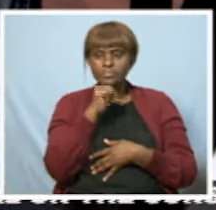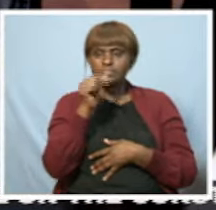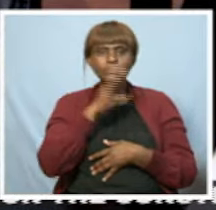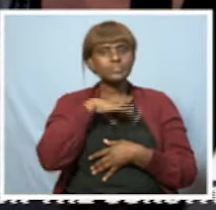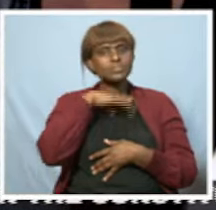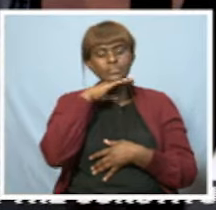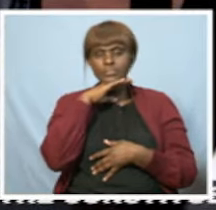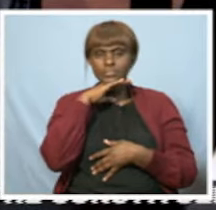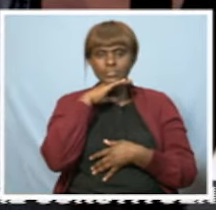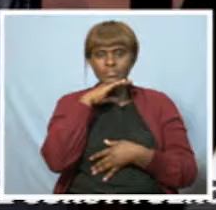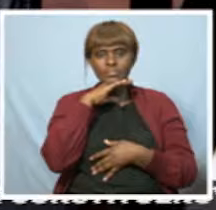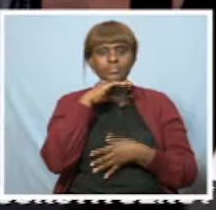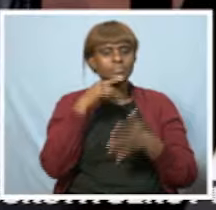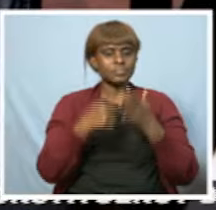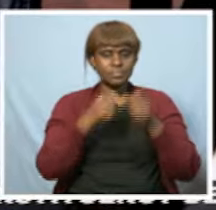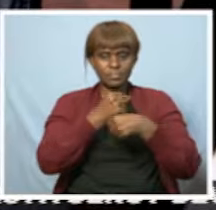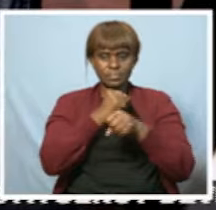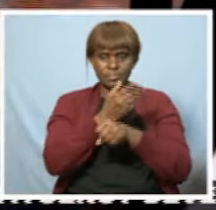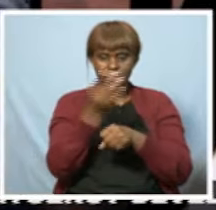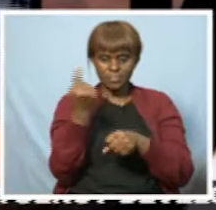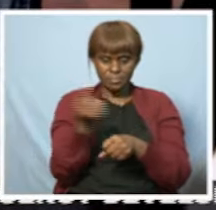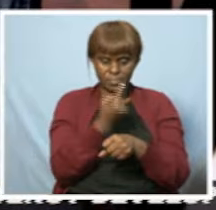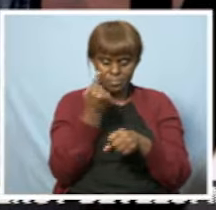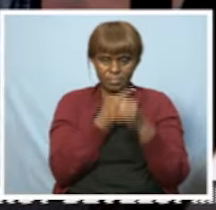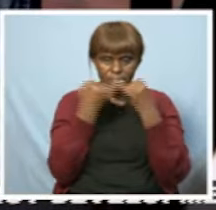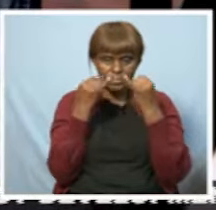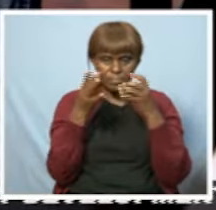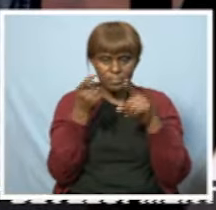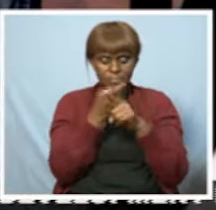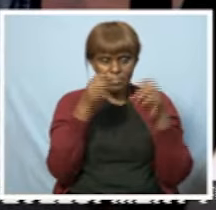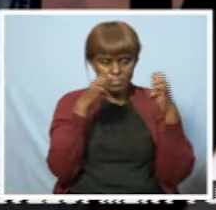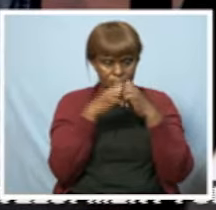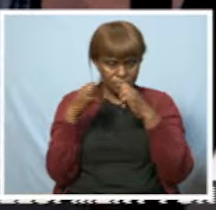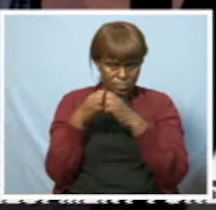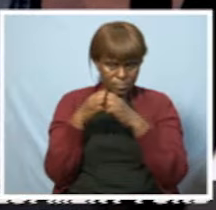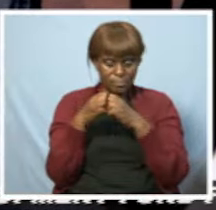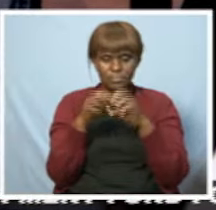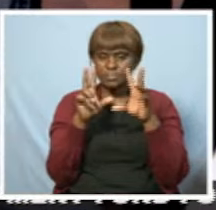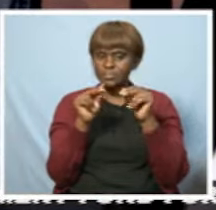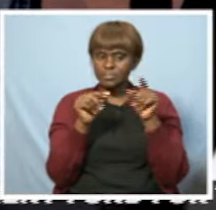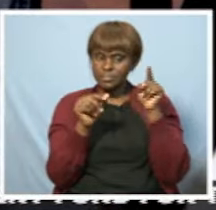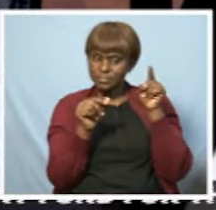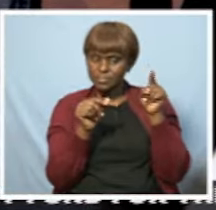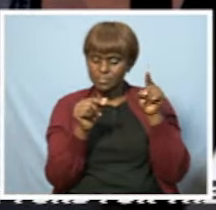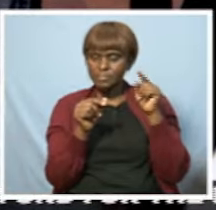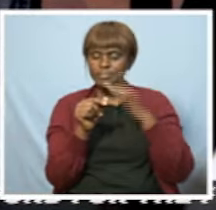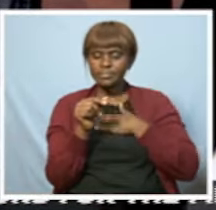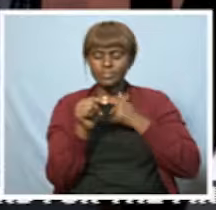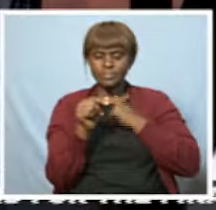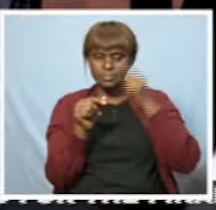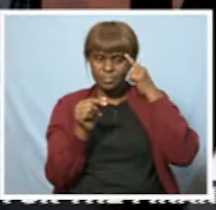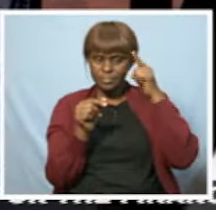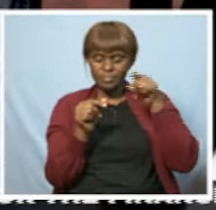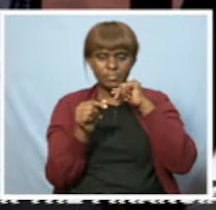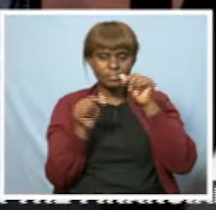suffice? What prompted you to, only to be told by the bank that no, this is, I think, not